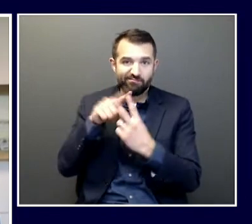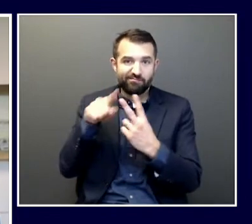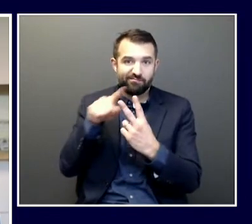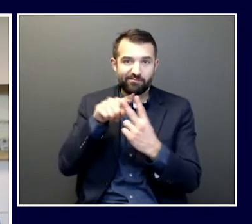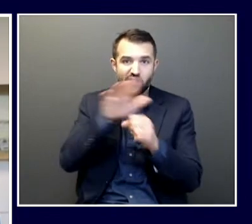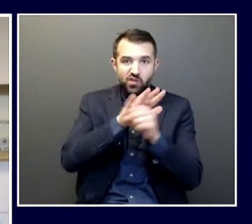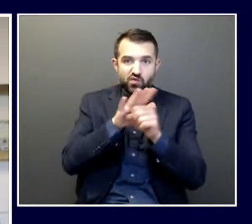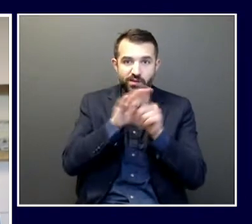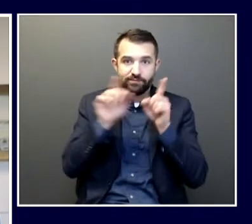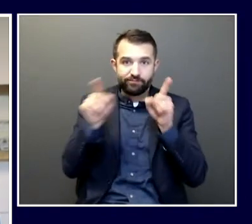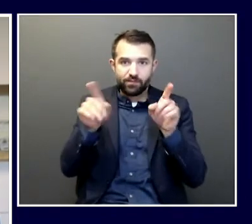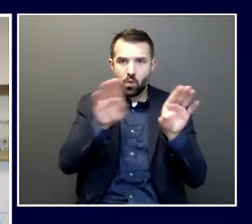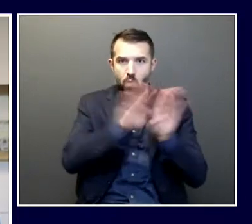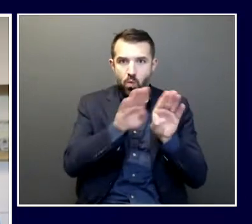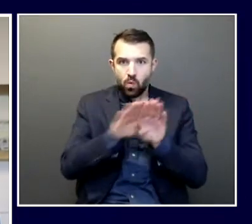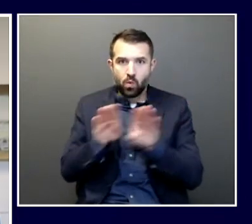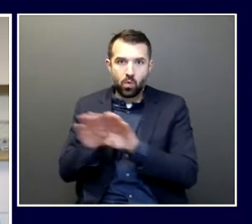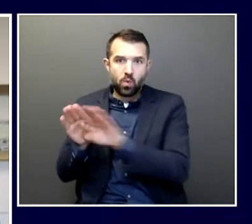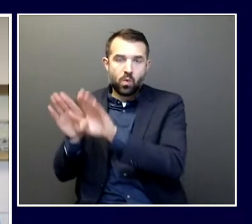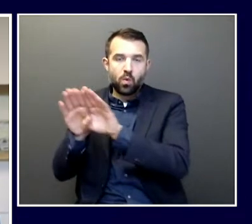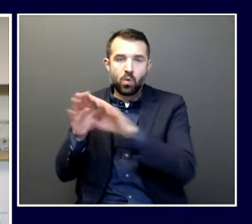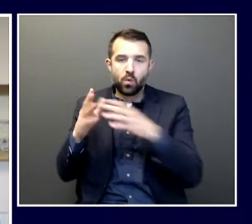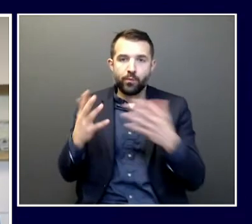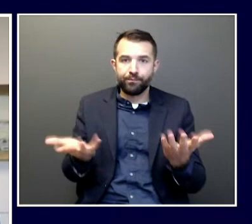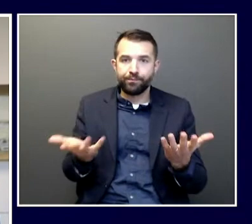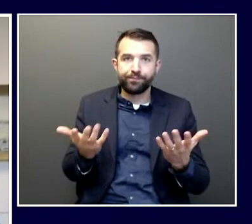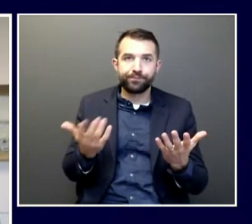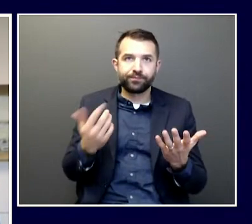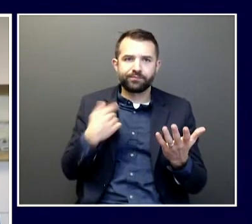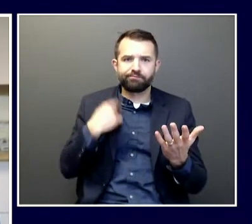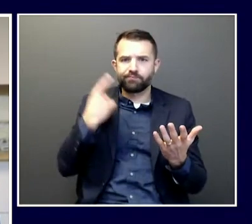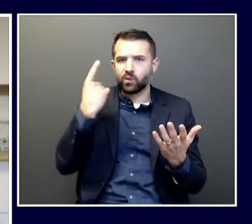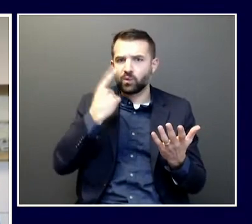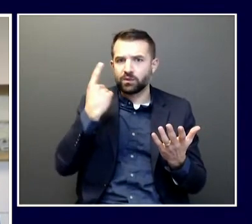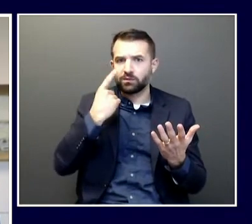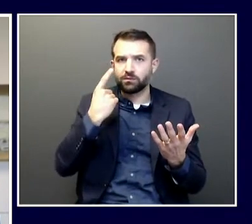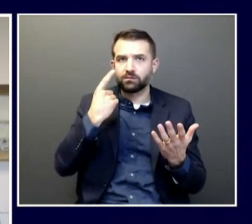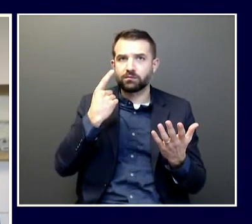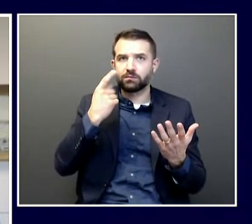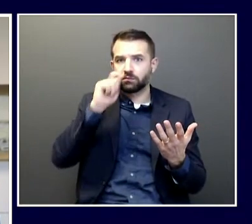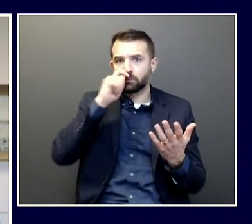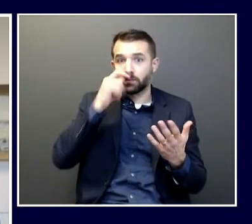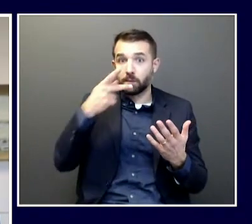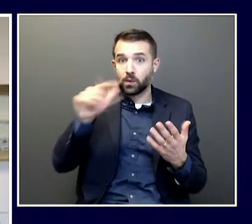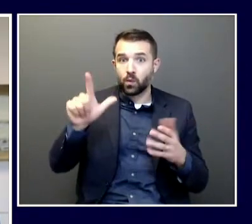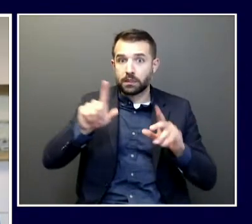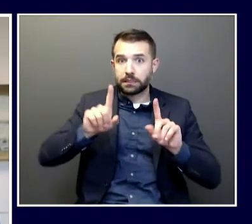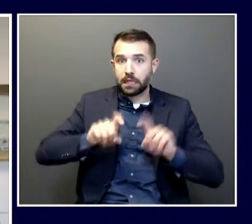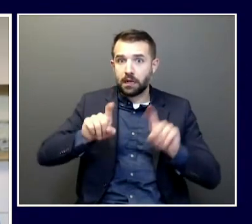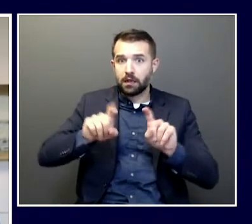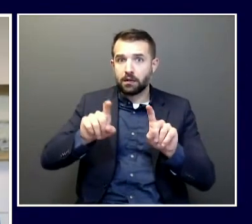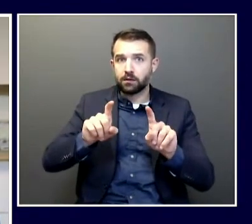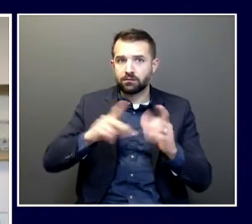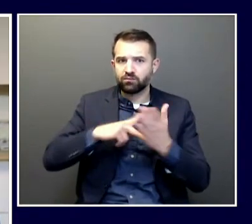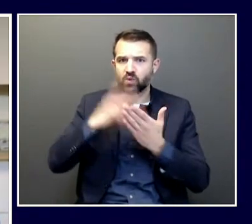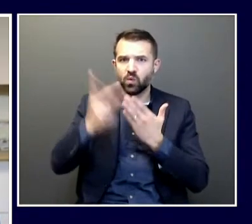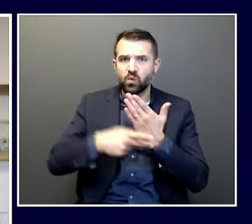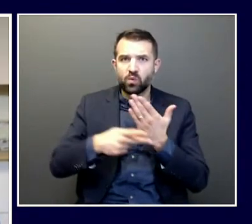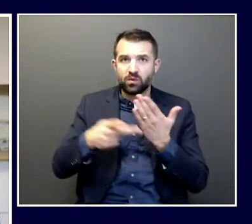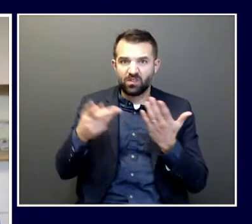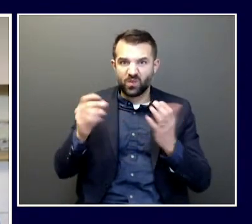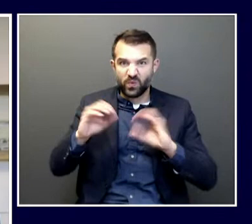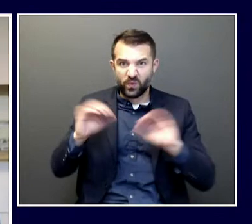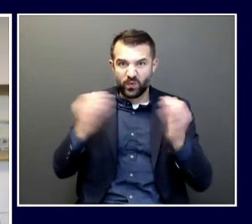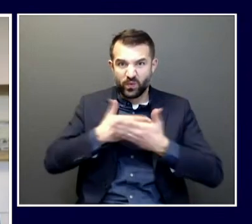pool testing programs? And if so, is there anything the Maine CDC can do to help them get those programs going? So your question